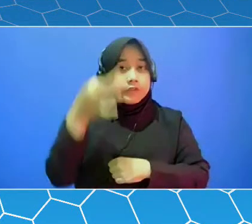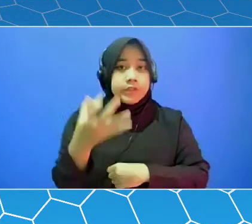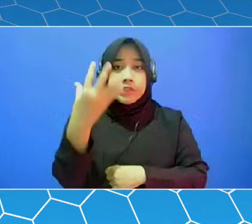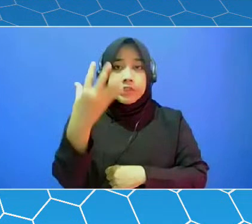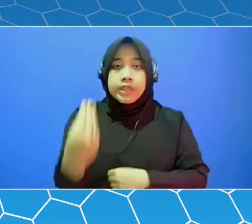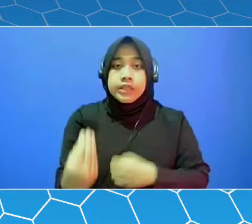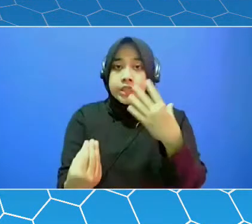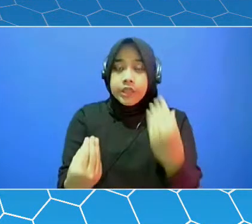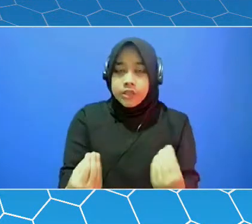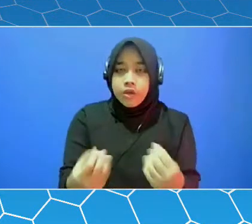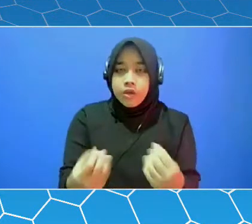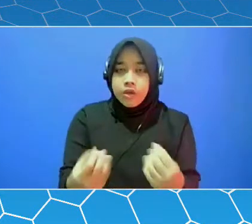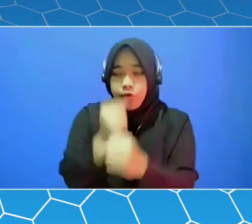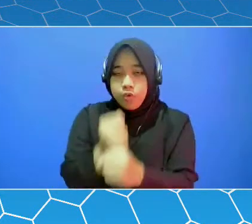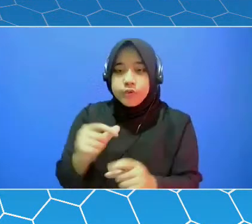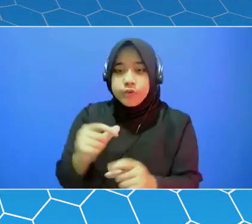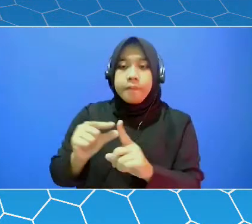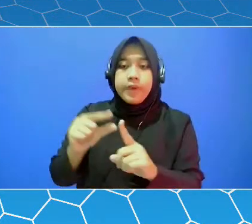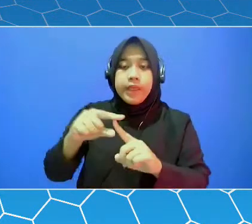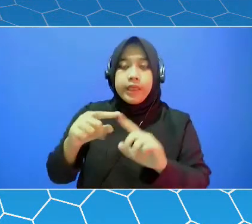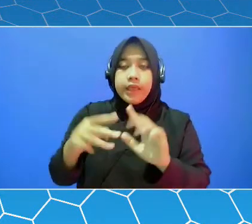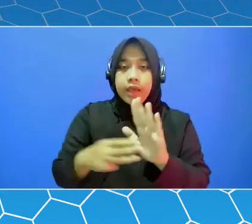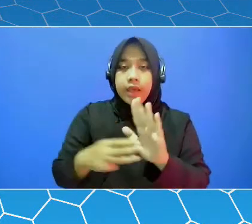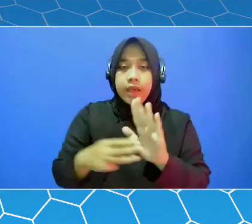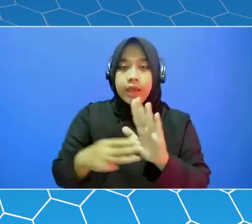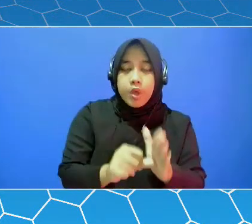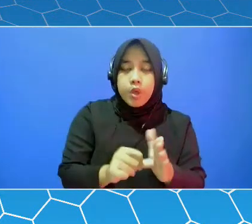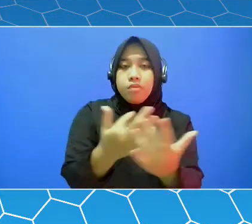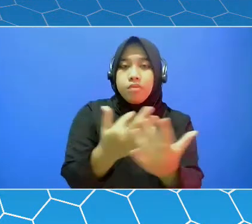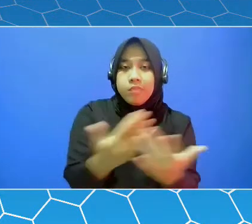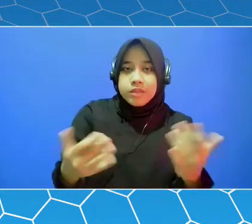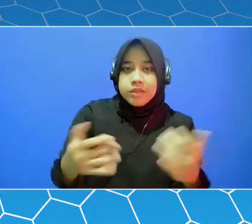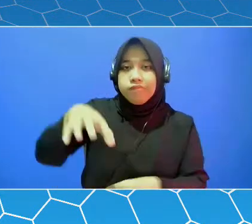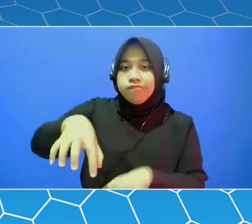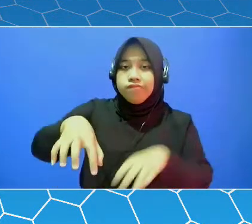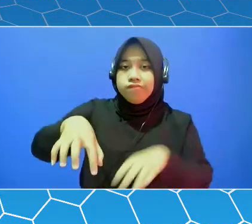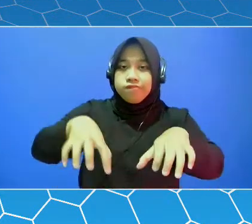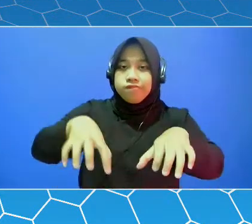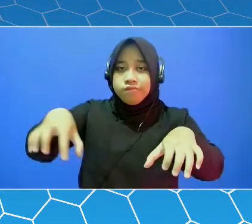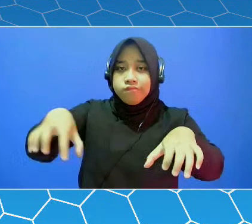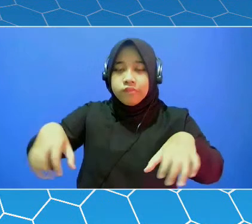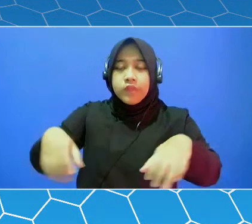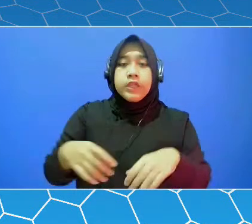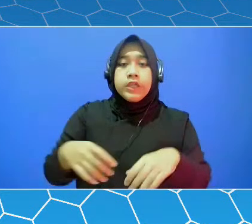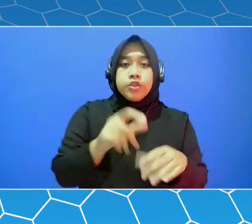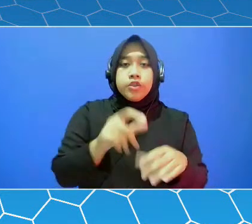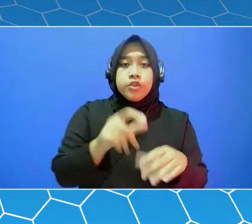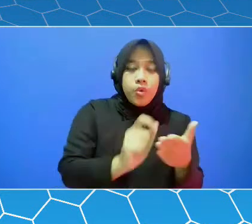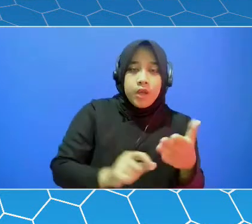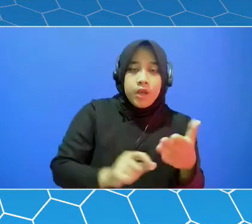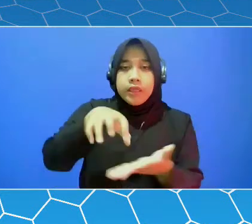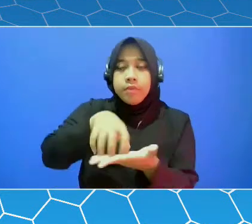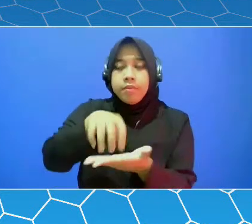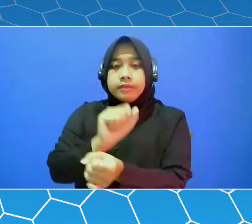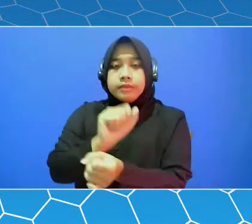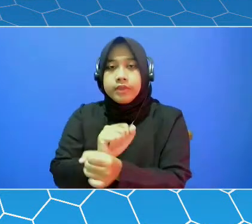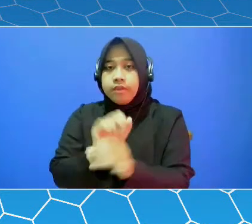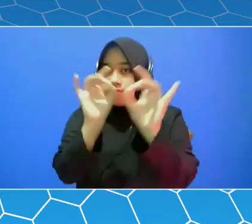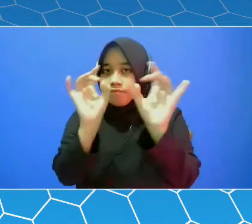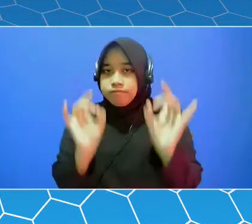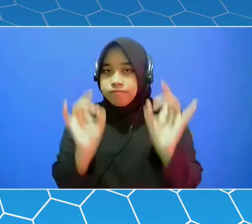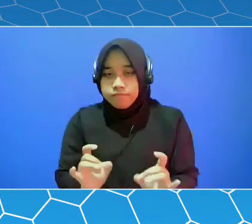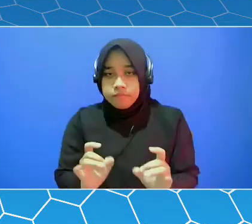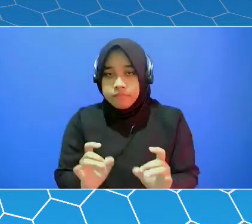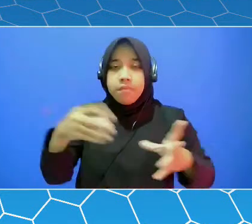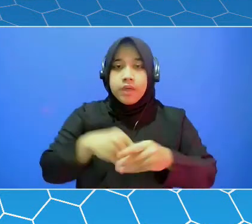on workplaces, school, or other public places. Other approaches that taken were engaging NGO, private sector, social media,